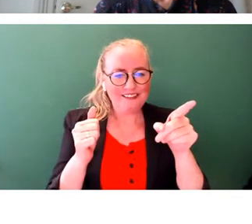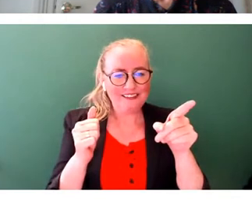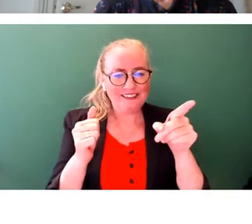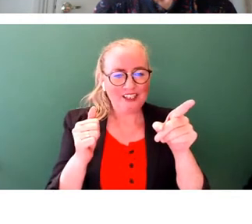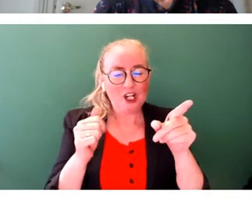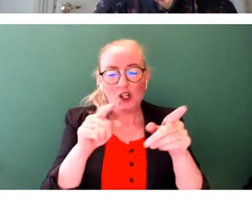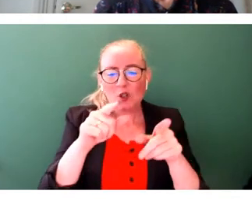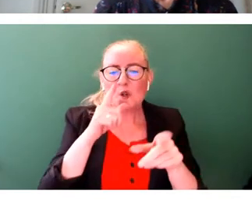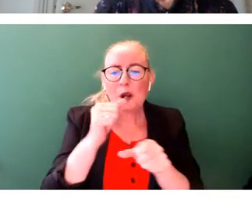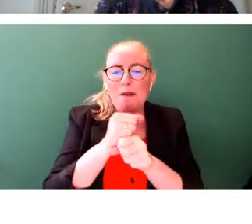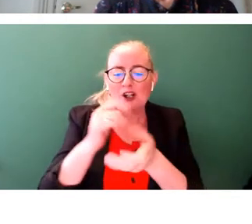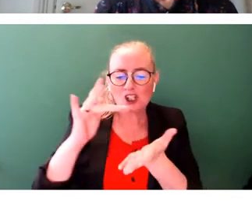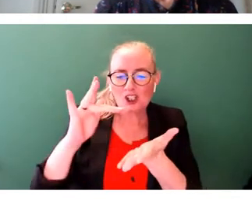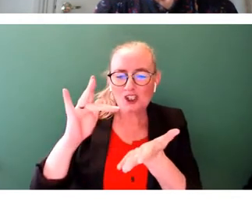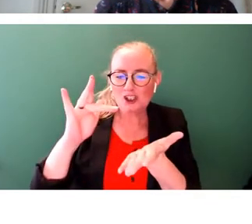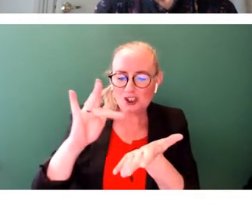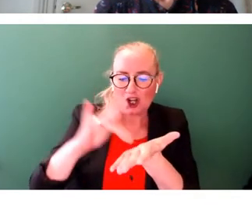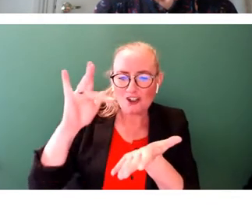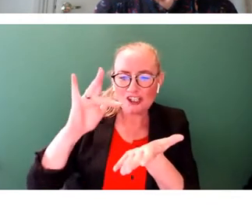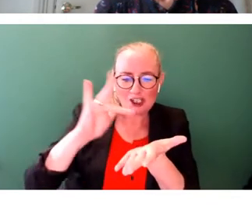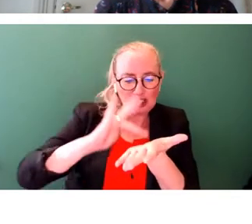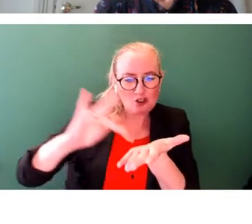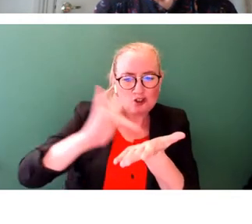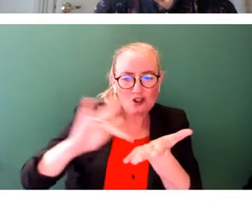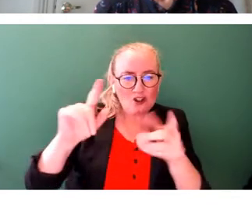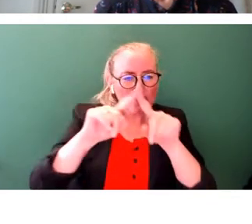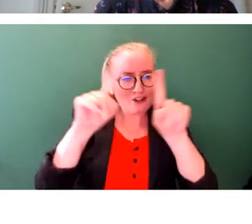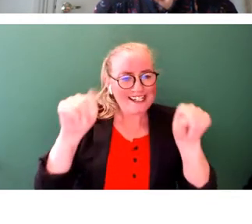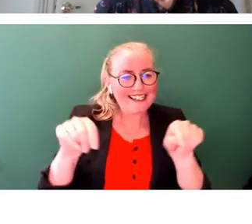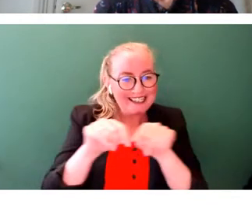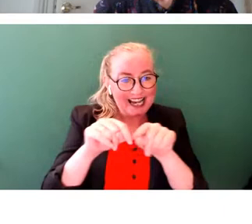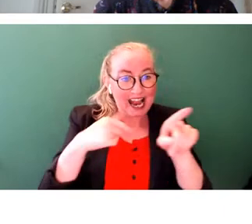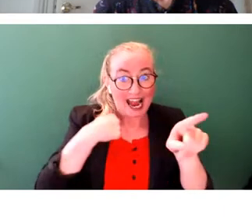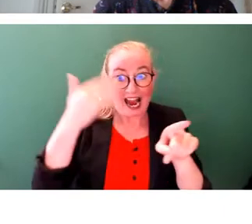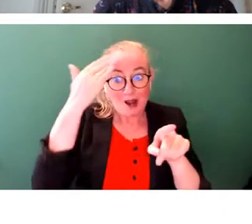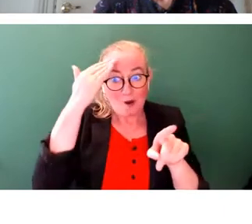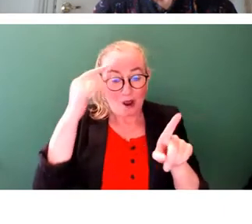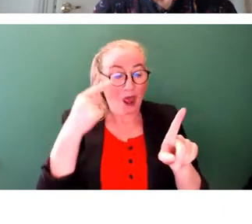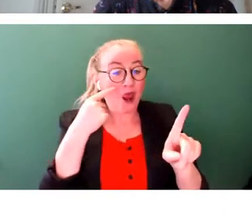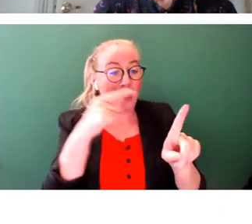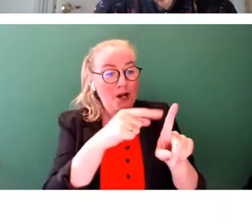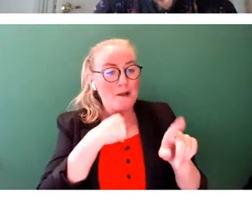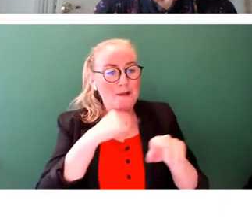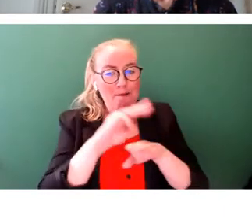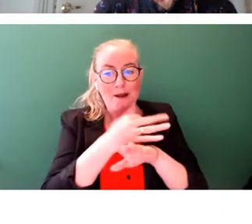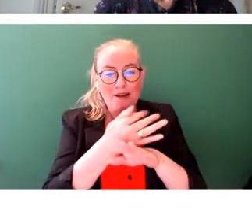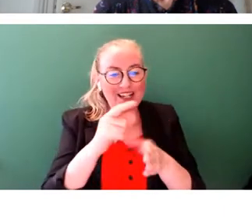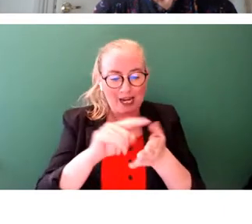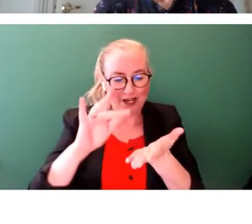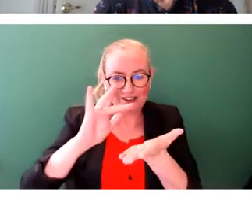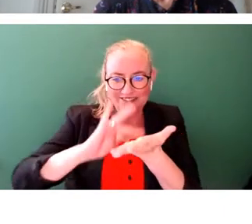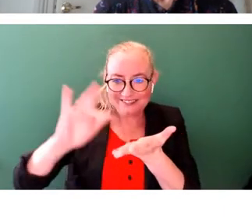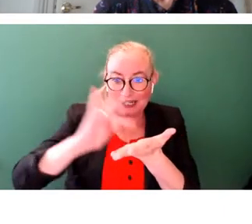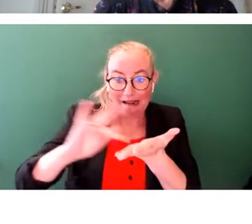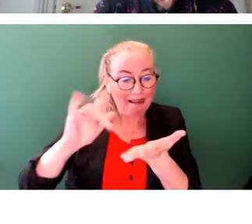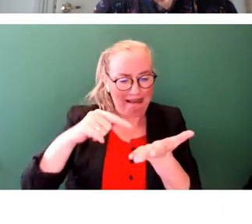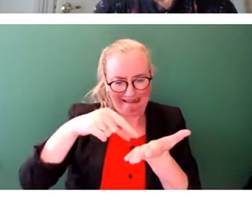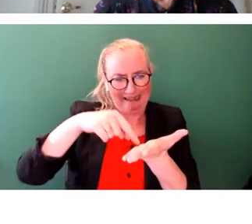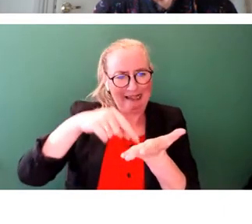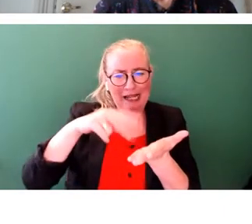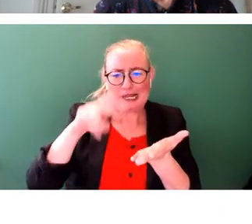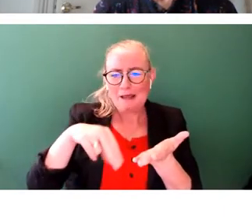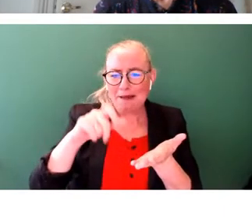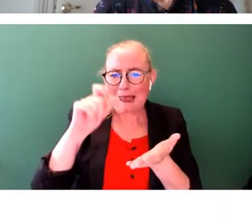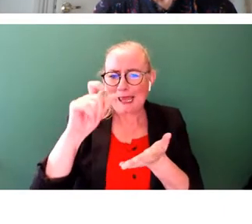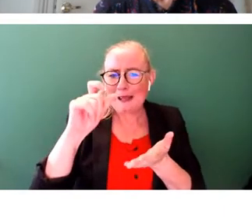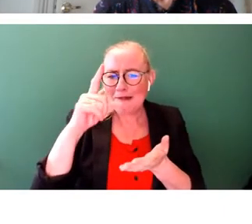screen stuff. I know just personal experience with my own parents that, you know, the smartphone swiping and touch screen can be tricky